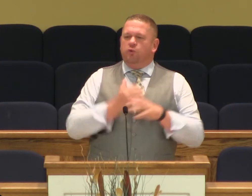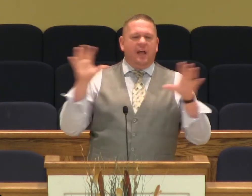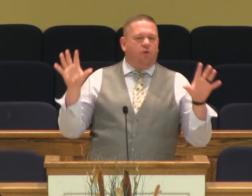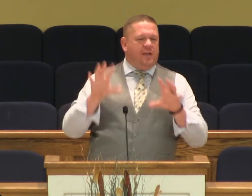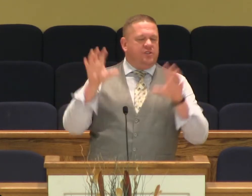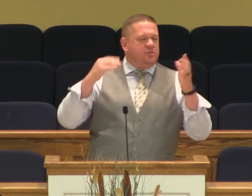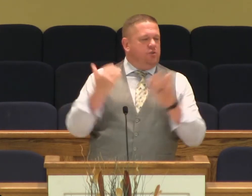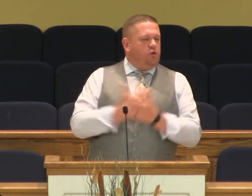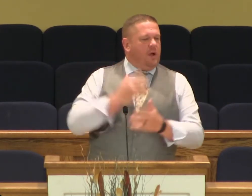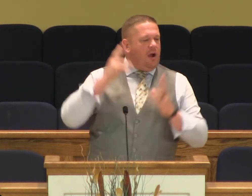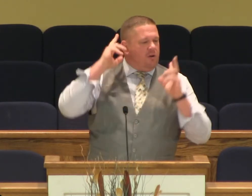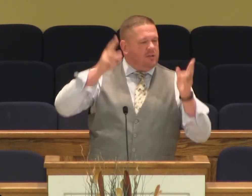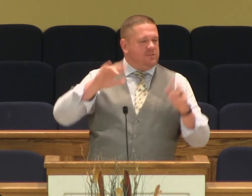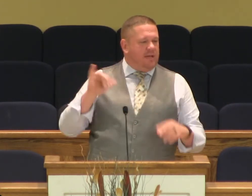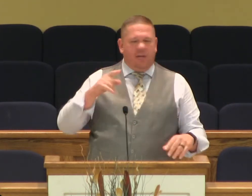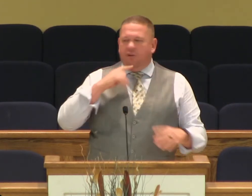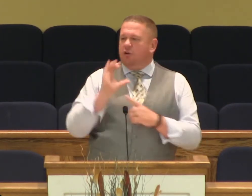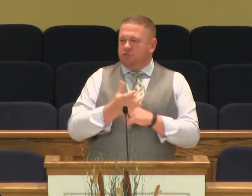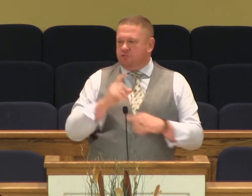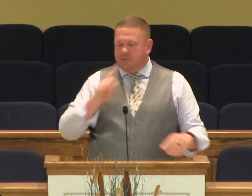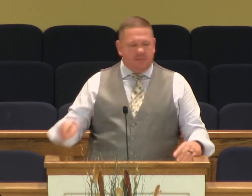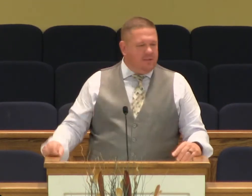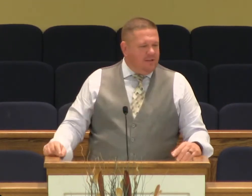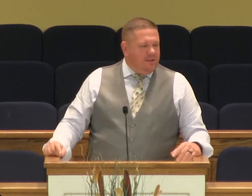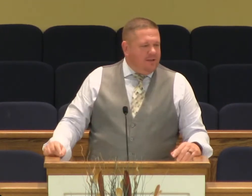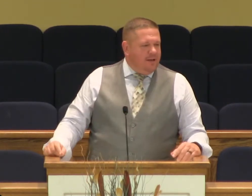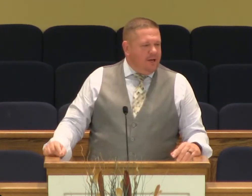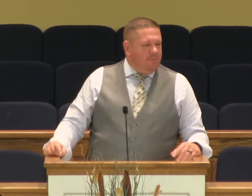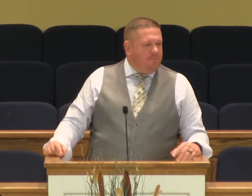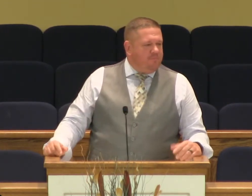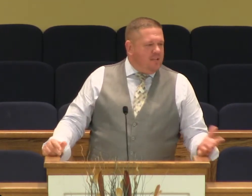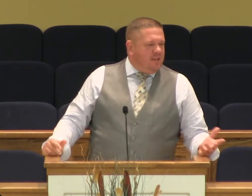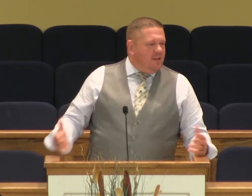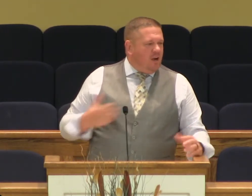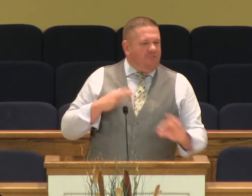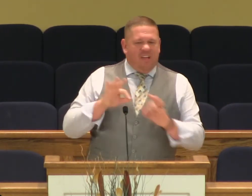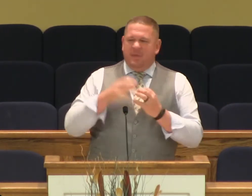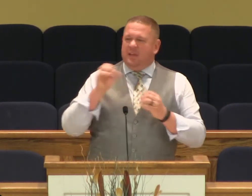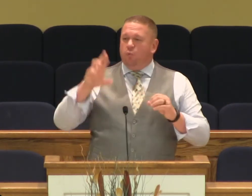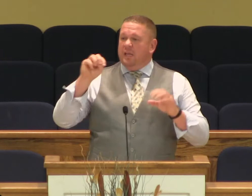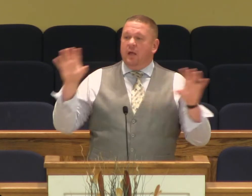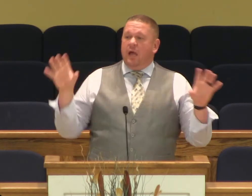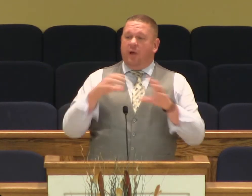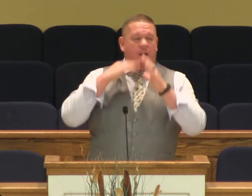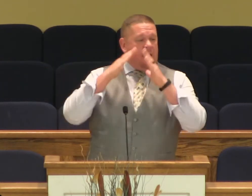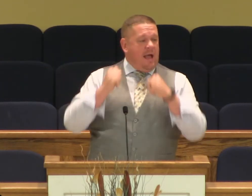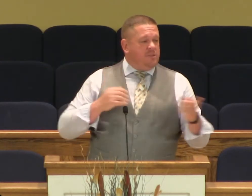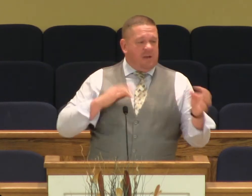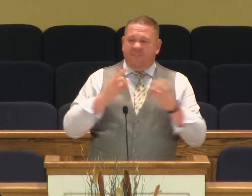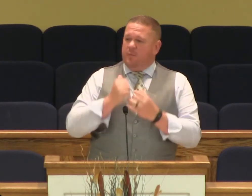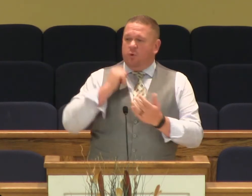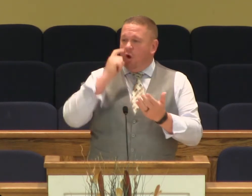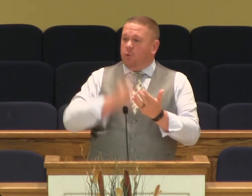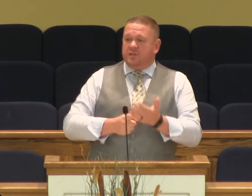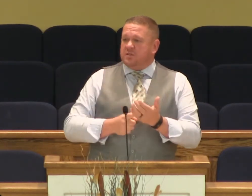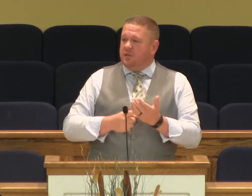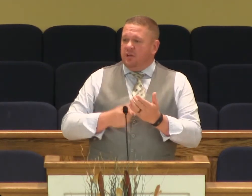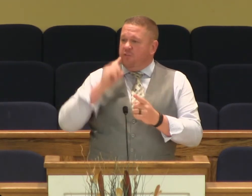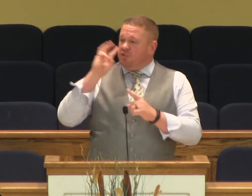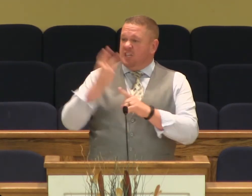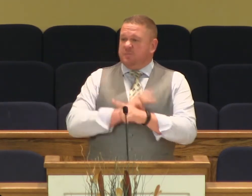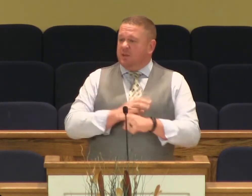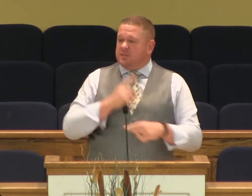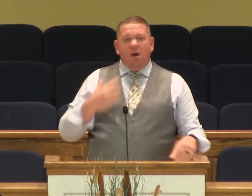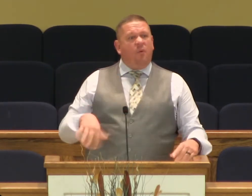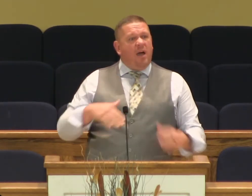of new decorations or new haircuts like the hearing culture is. Our family can redecorate our house, and my family won't notice